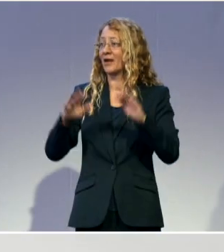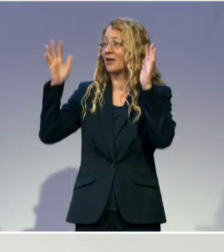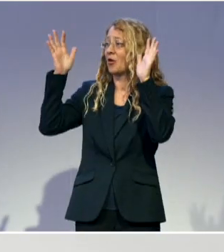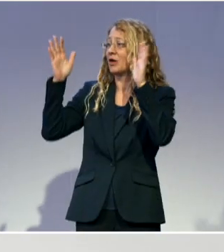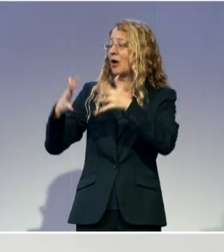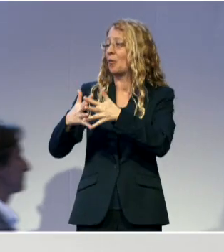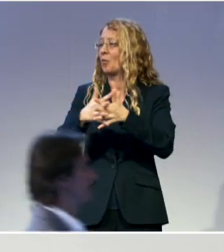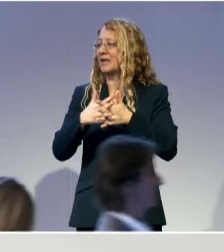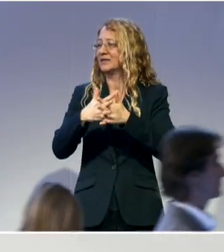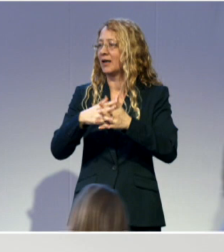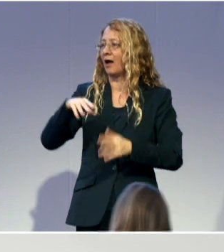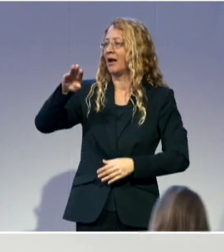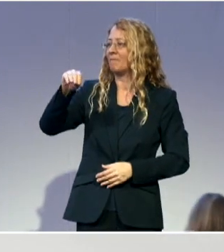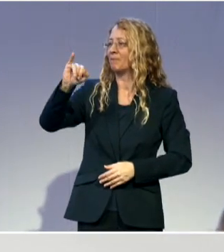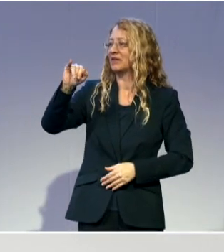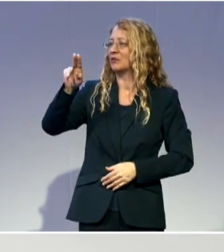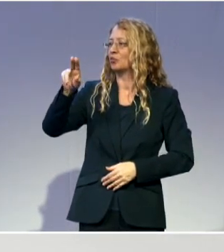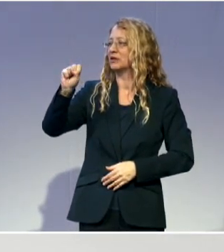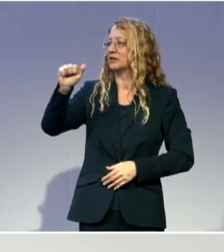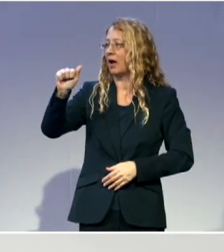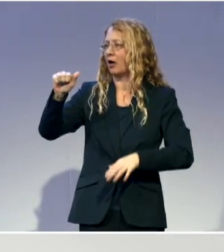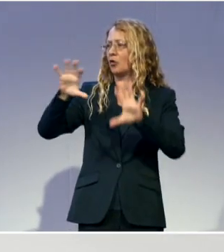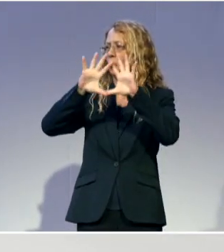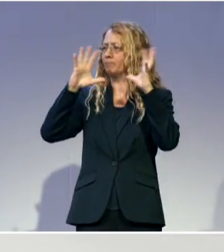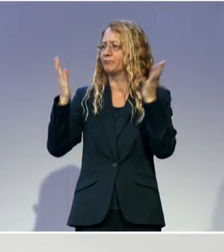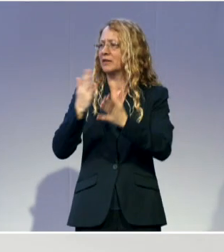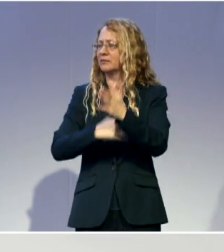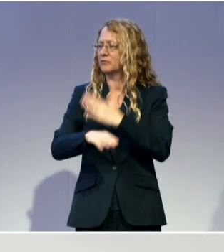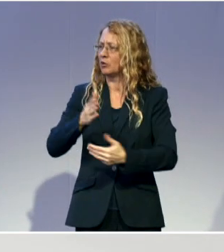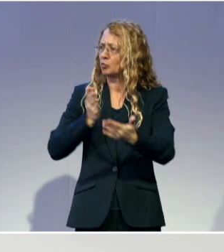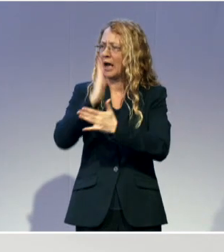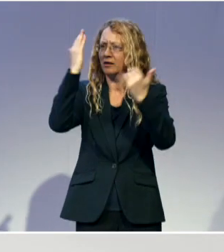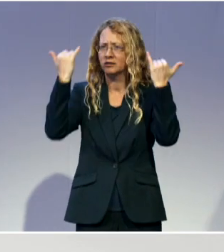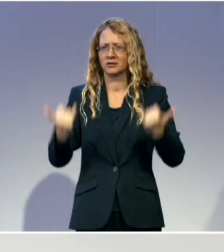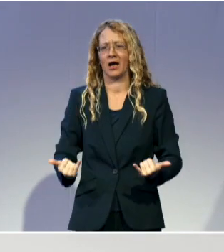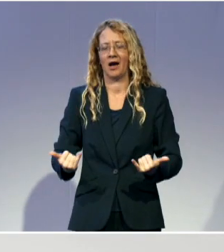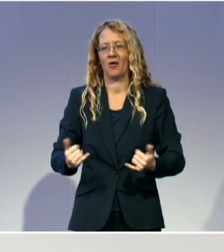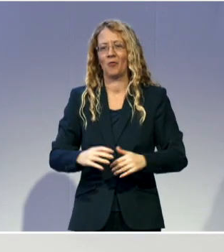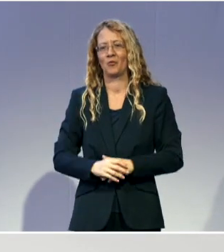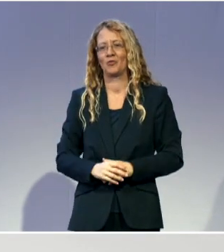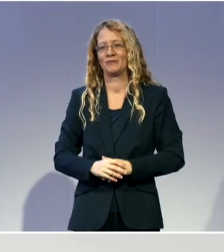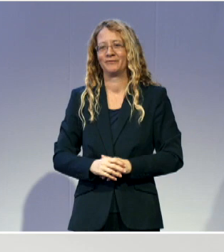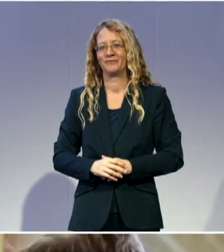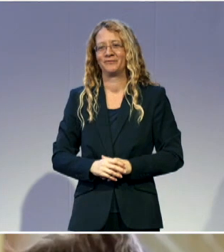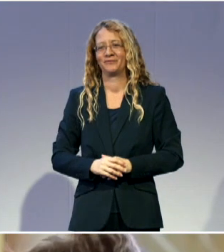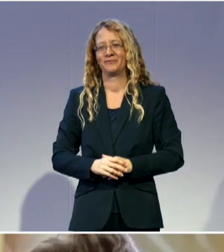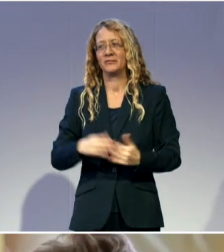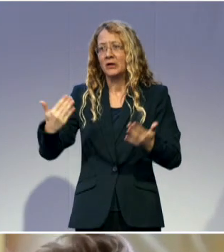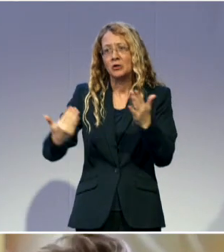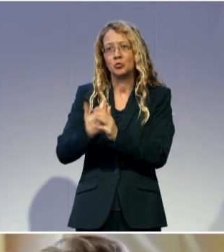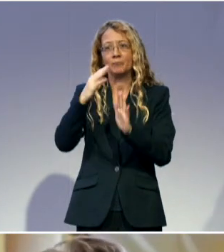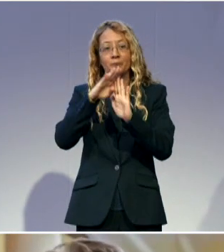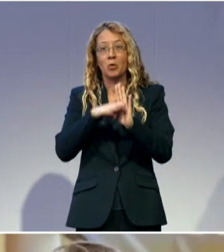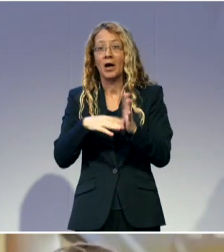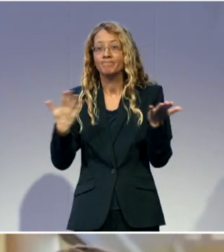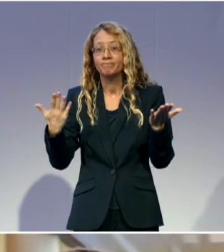Congratulations to Mobility International USA and their Global Disability Rights Now program. Disability organizations and